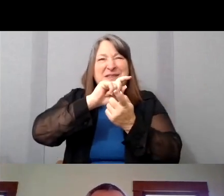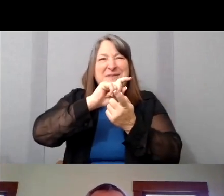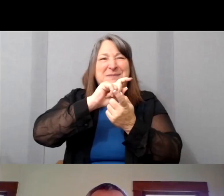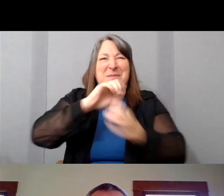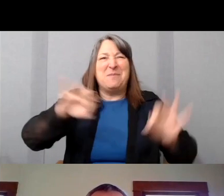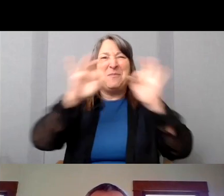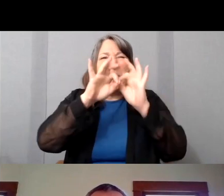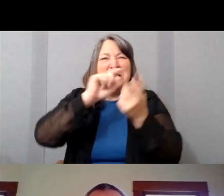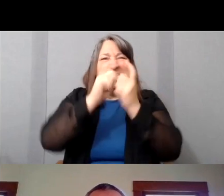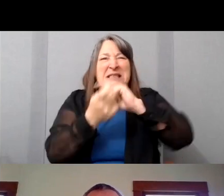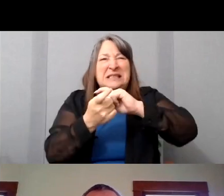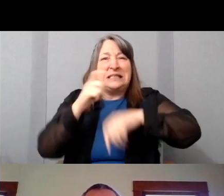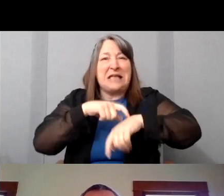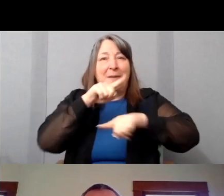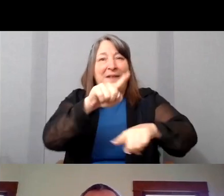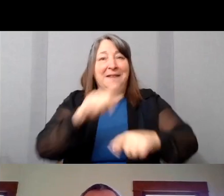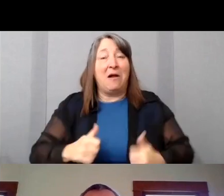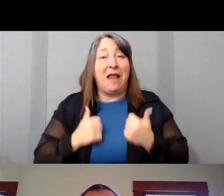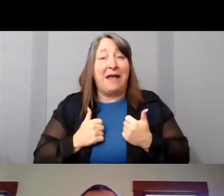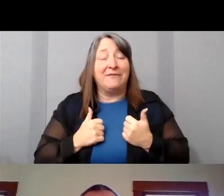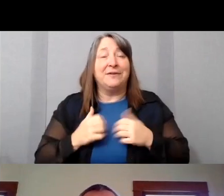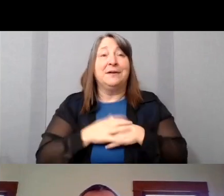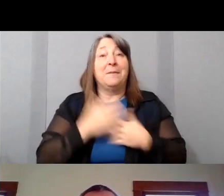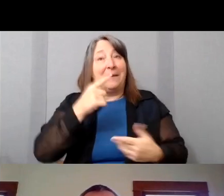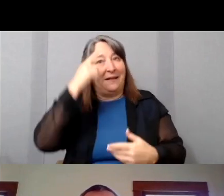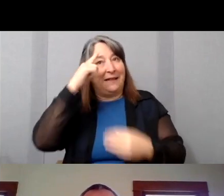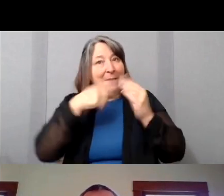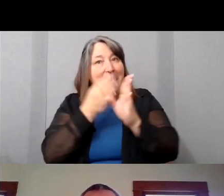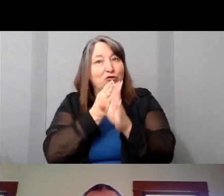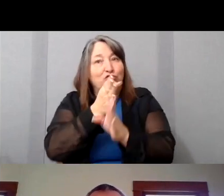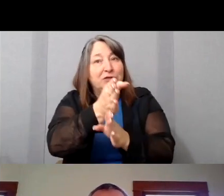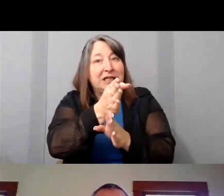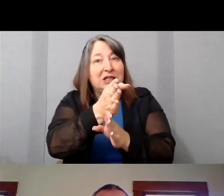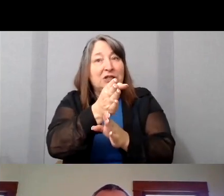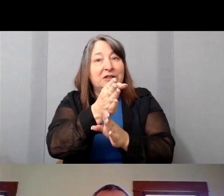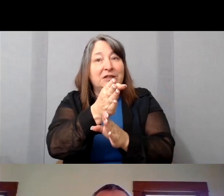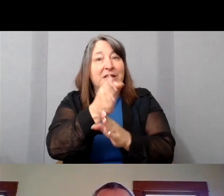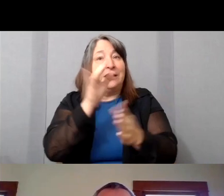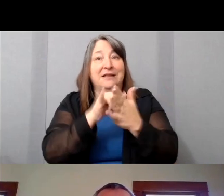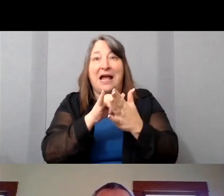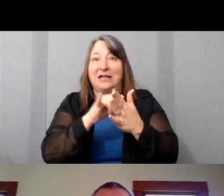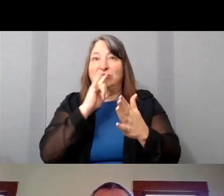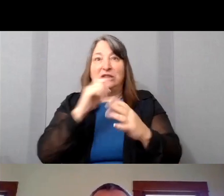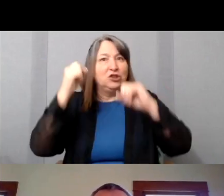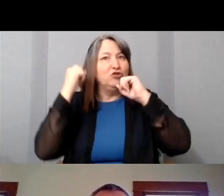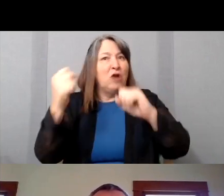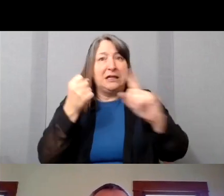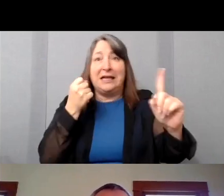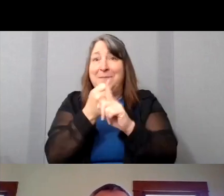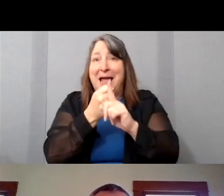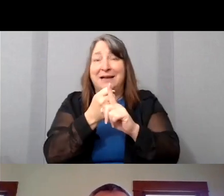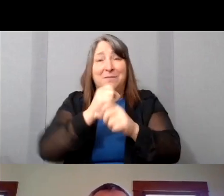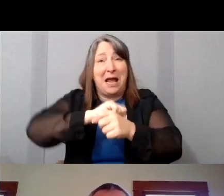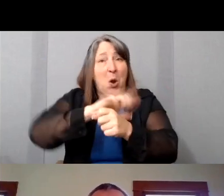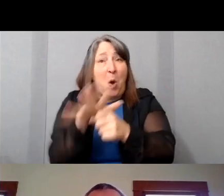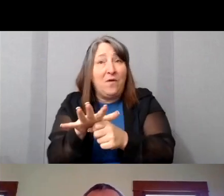them problem solve, right? They may be thinking about a career that's been in a field that's been very impacted by COVID. So do